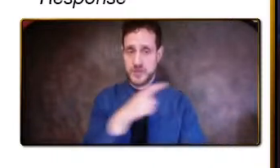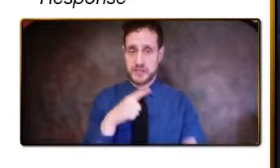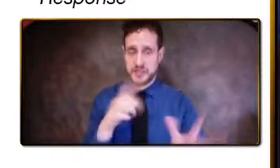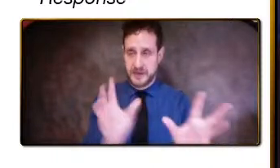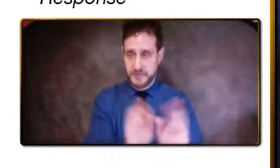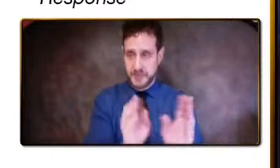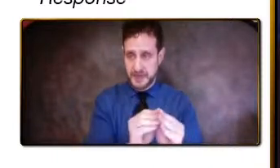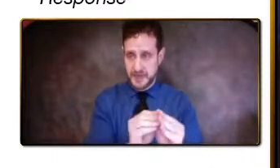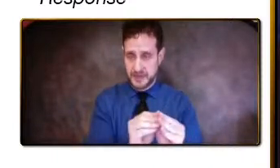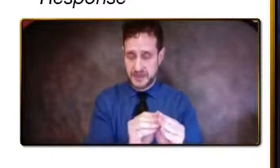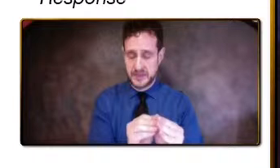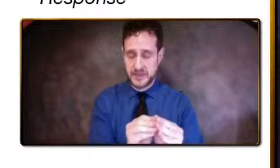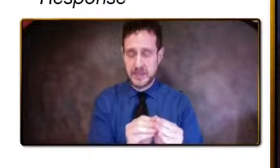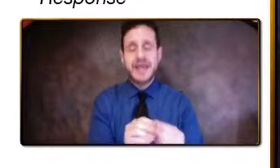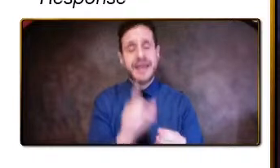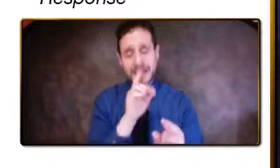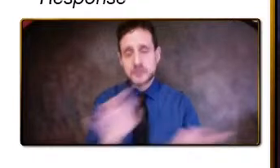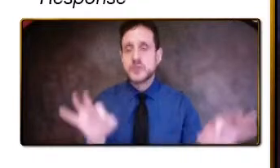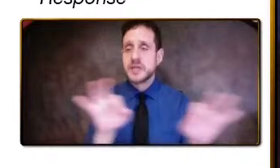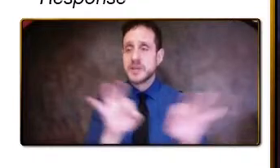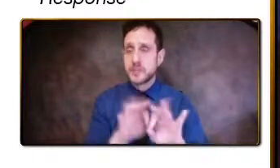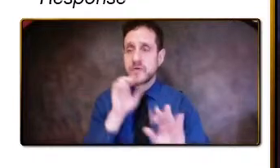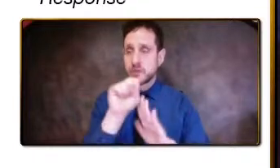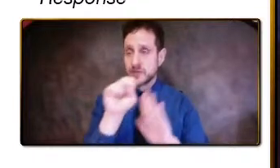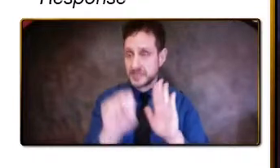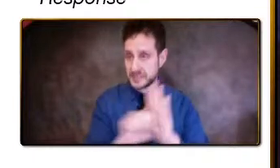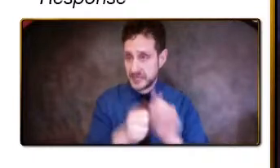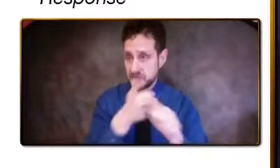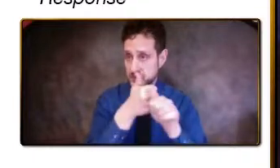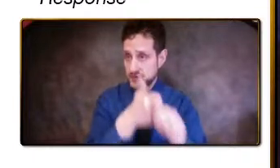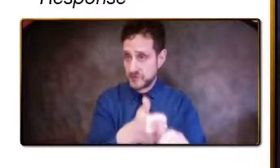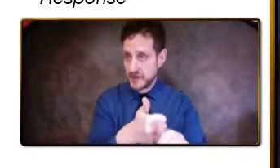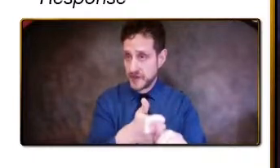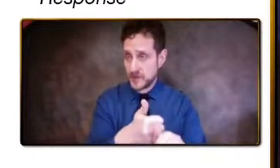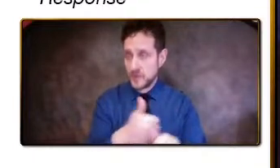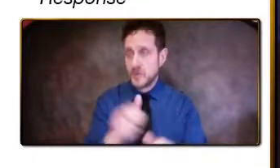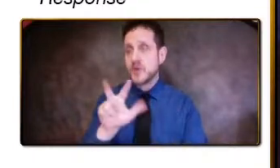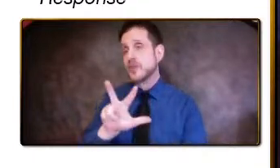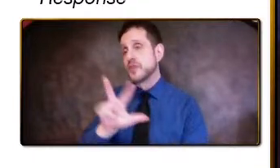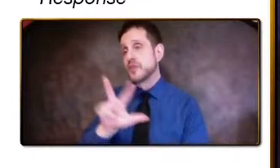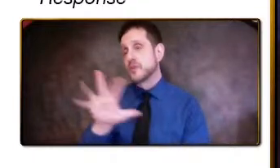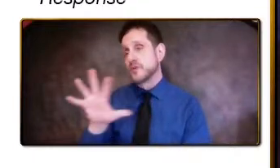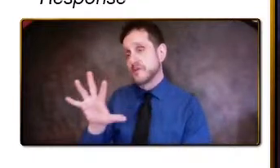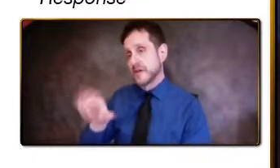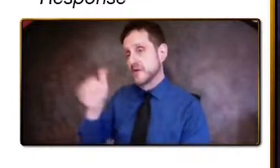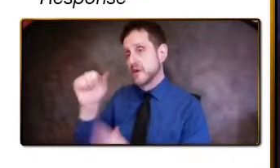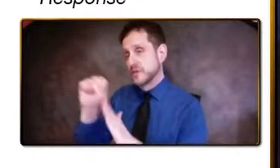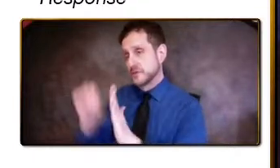It is very important for the state to follow the 35 other states that have